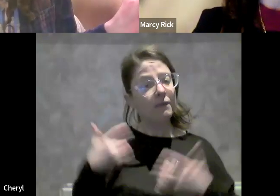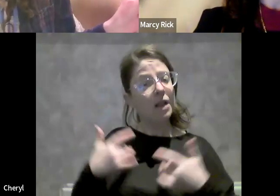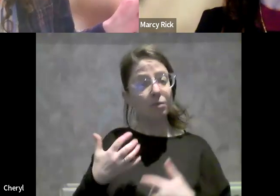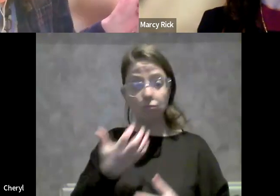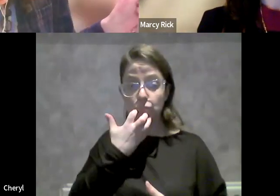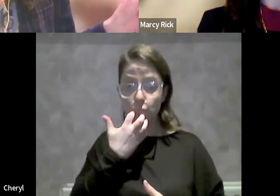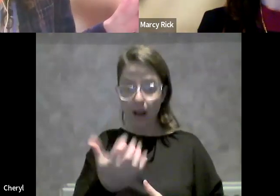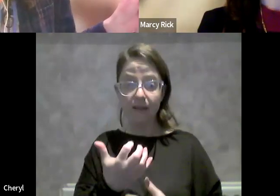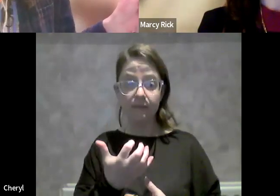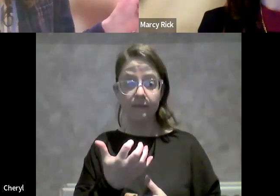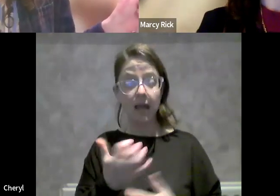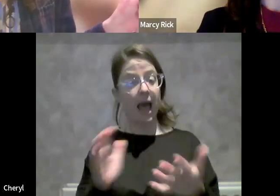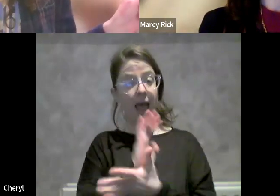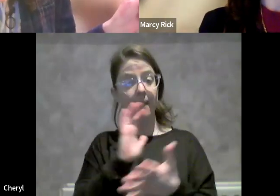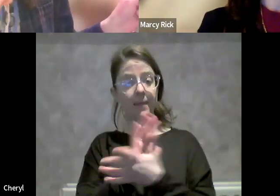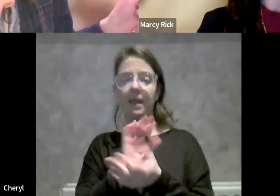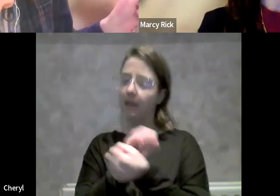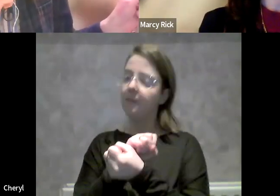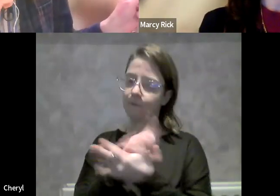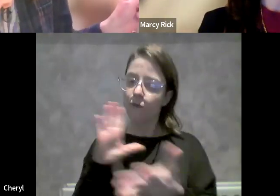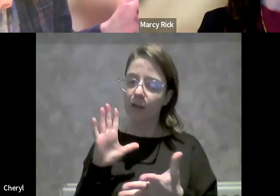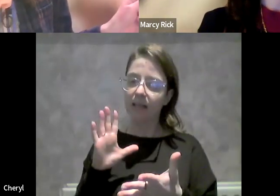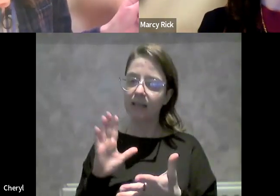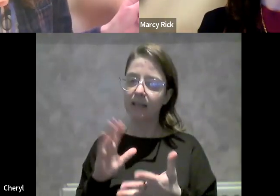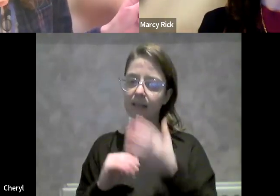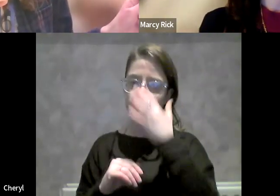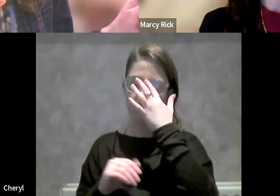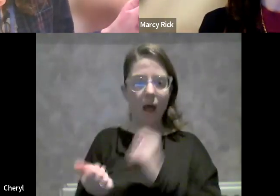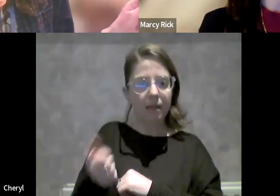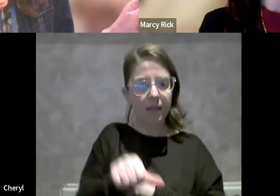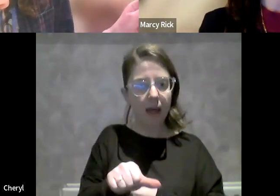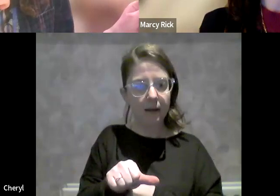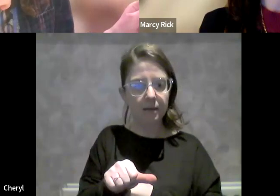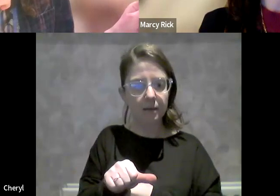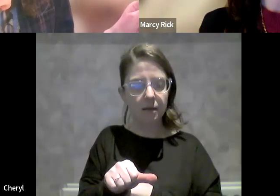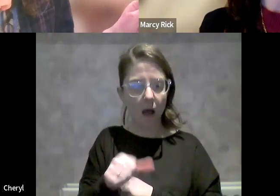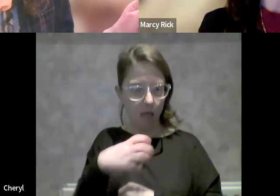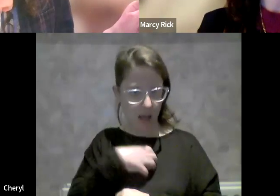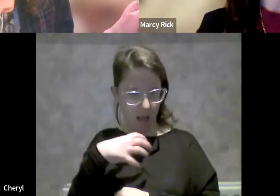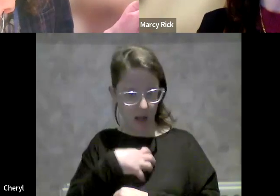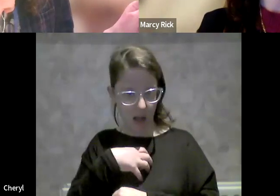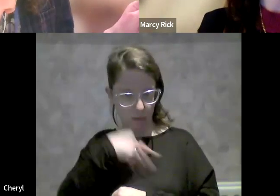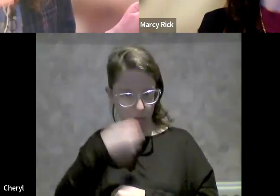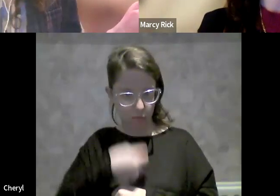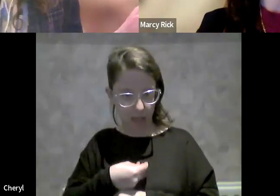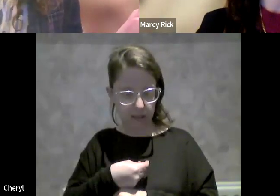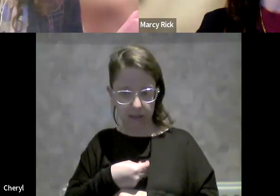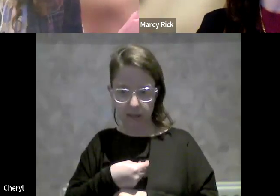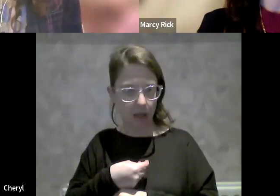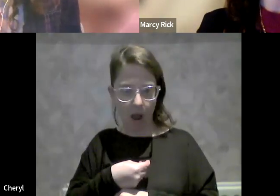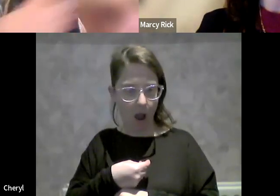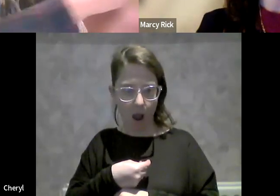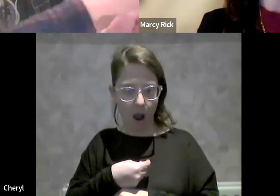happy and free. But then the cowardly trans femme got stuck at the back